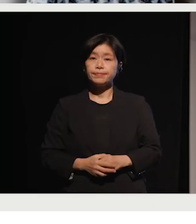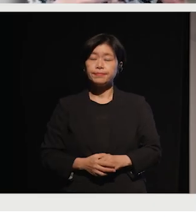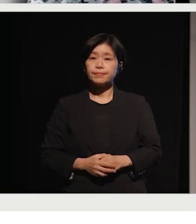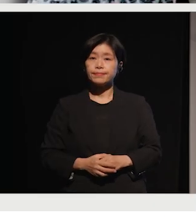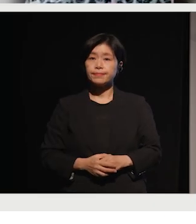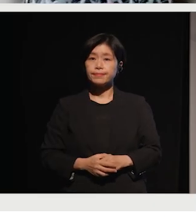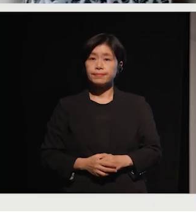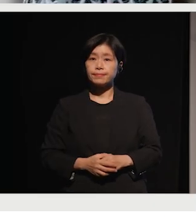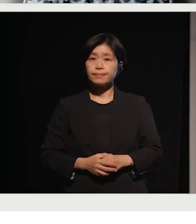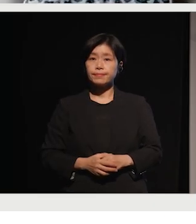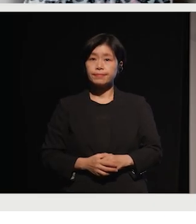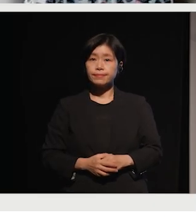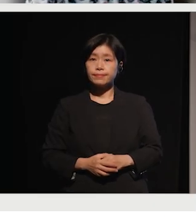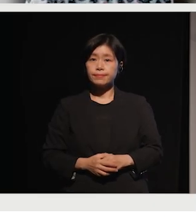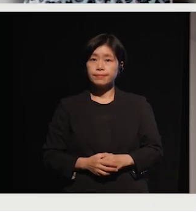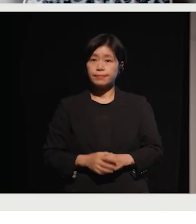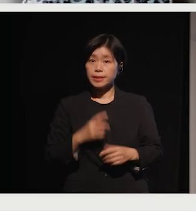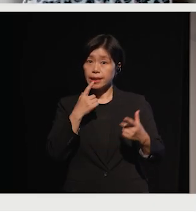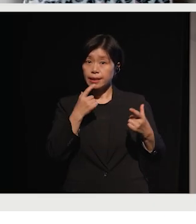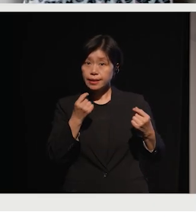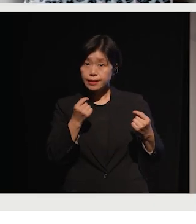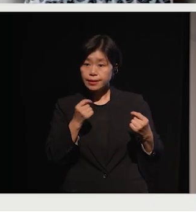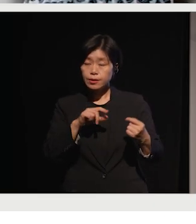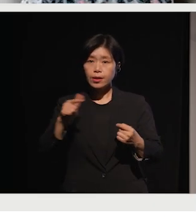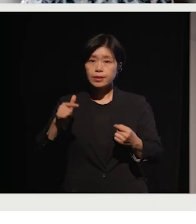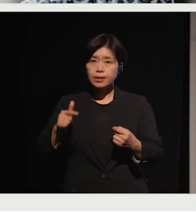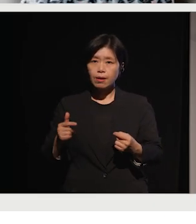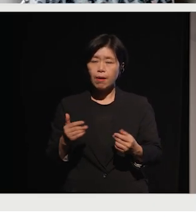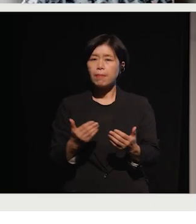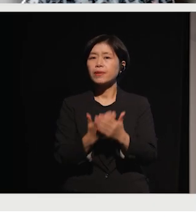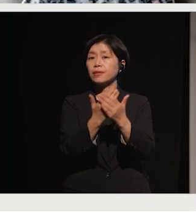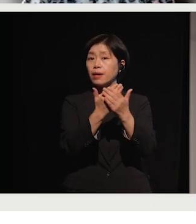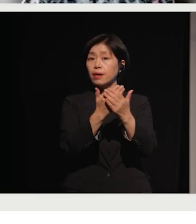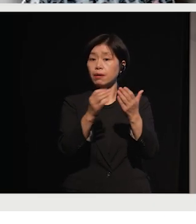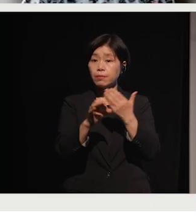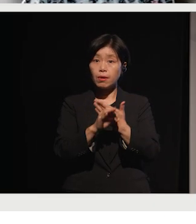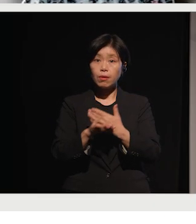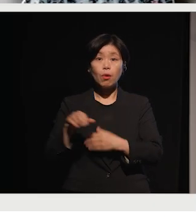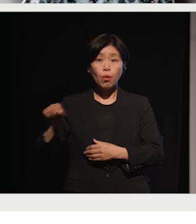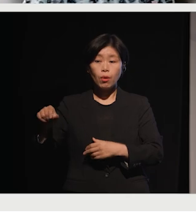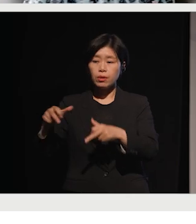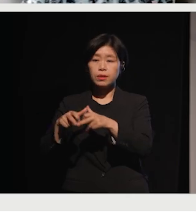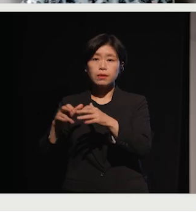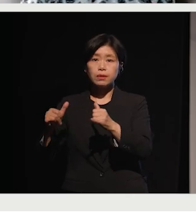center of conversations about accessibility, we're going to do that.